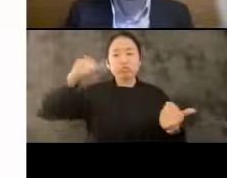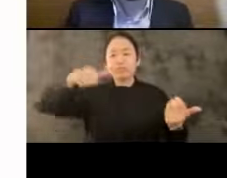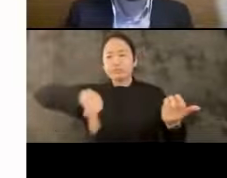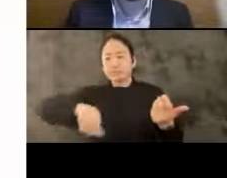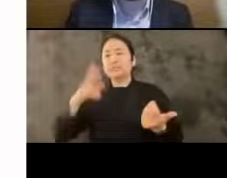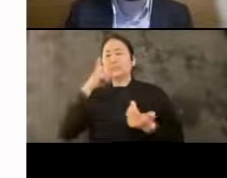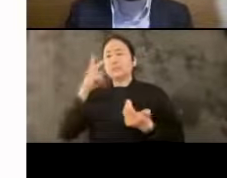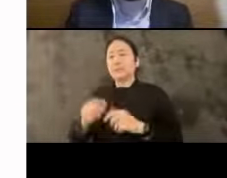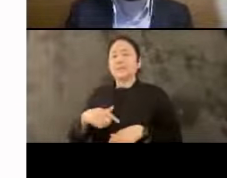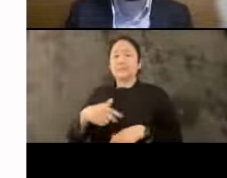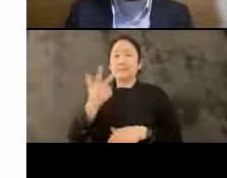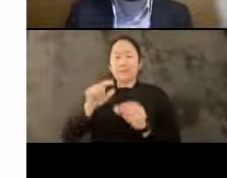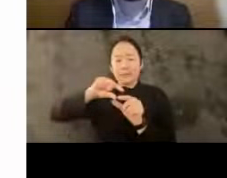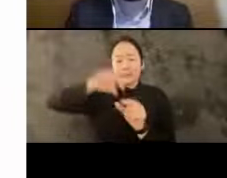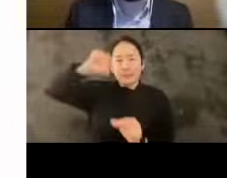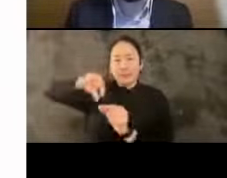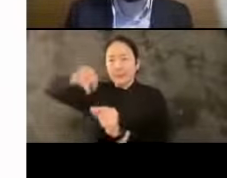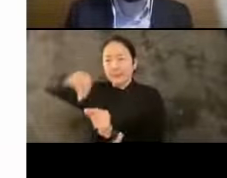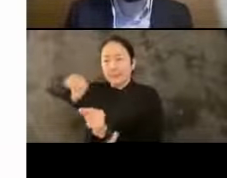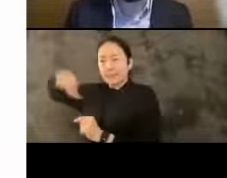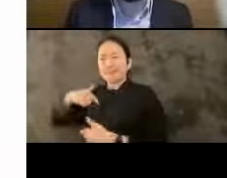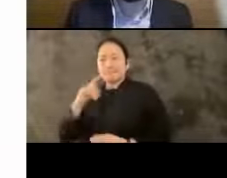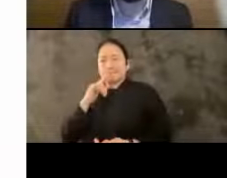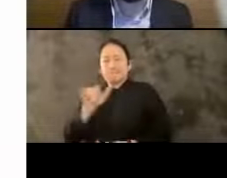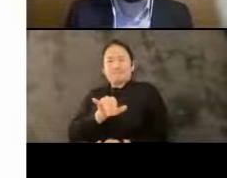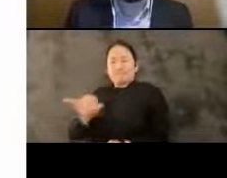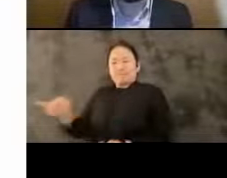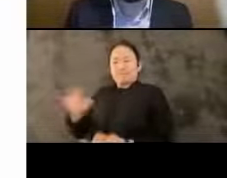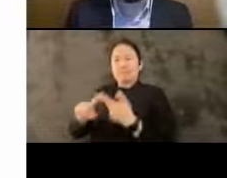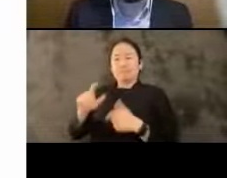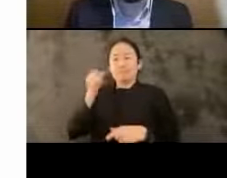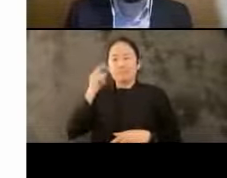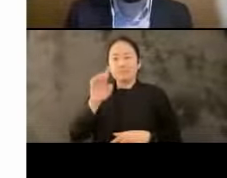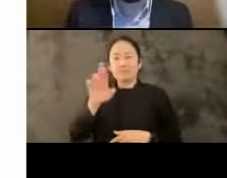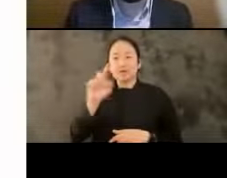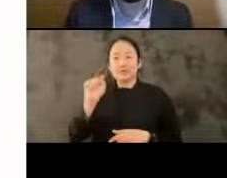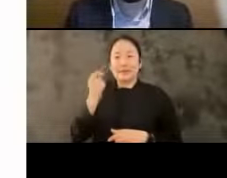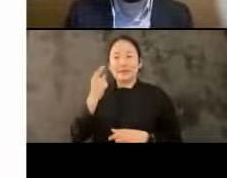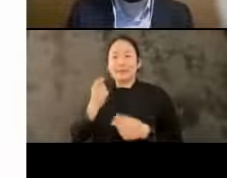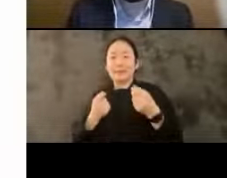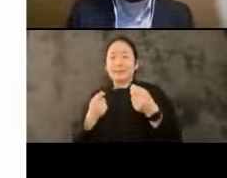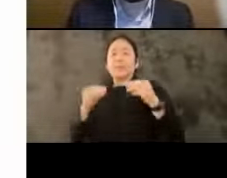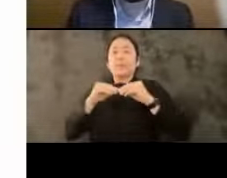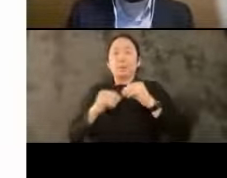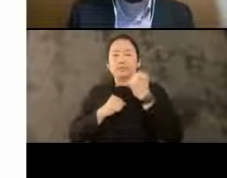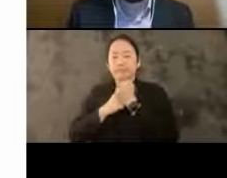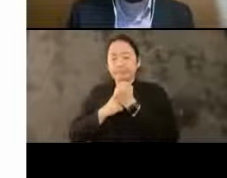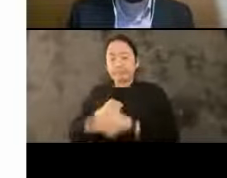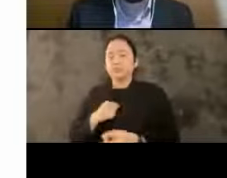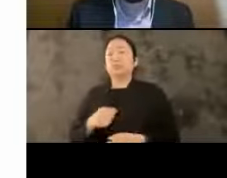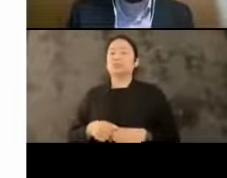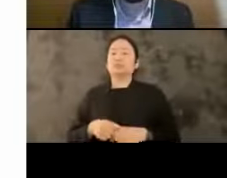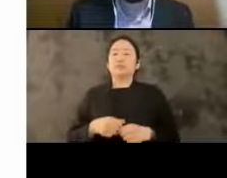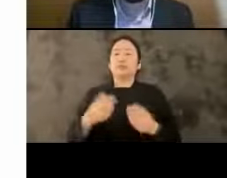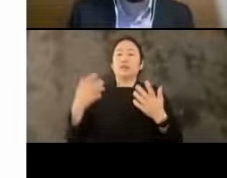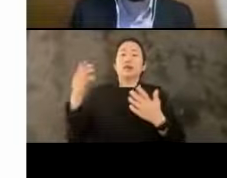right. And so they're all fairly similar, but BRT did get slightly more support. And then with the route options